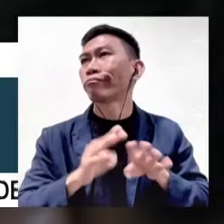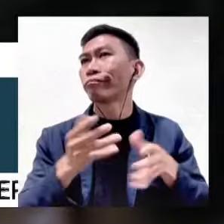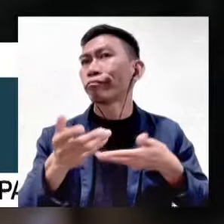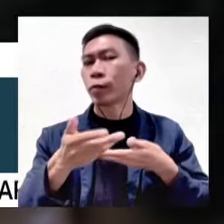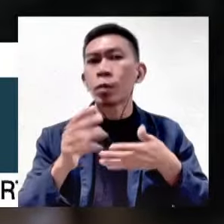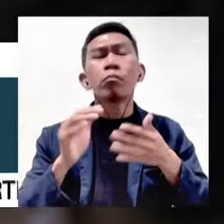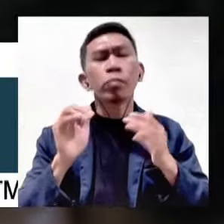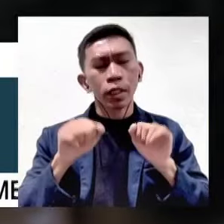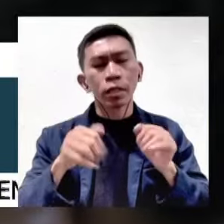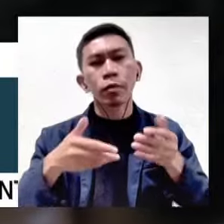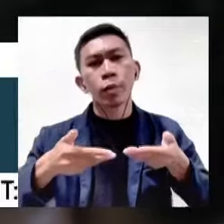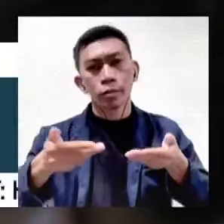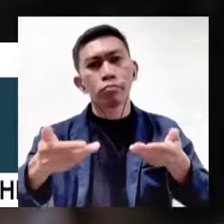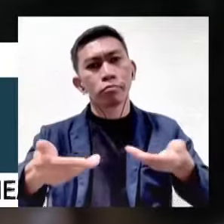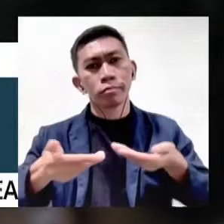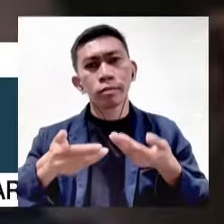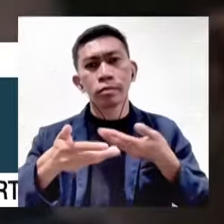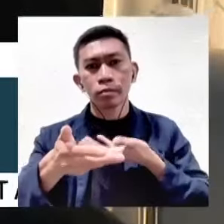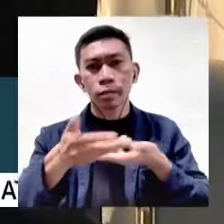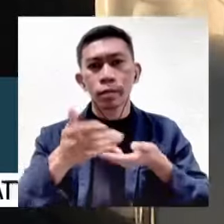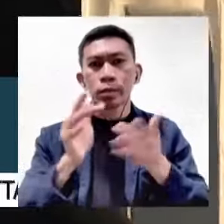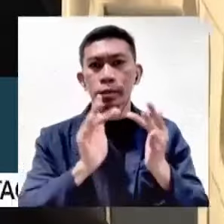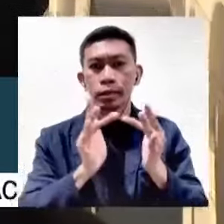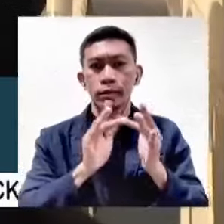with the Philippines.